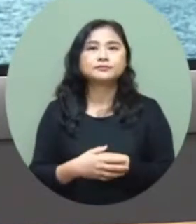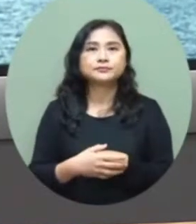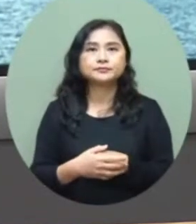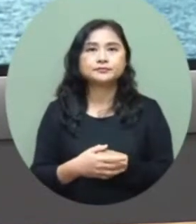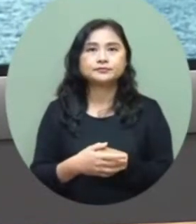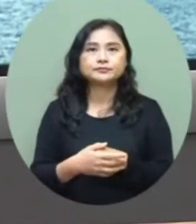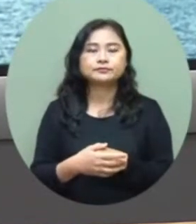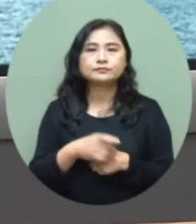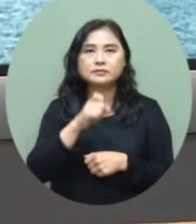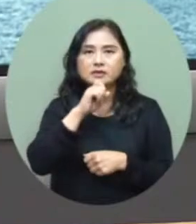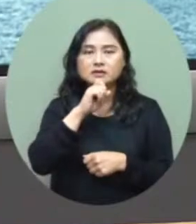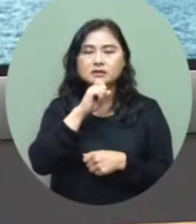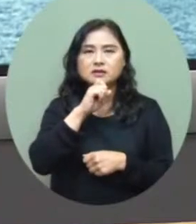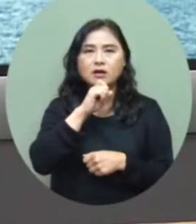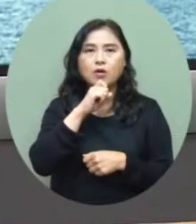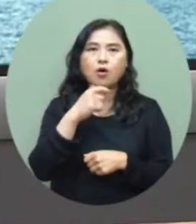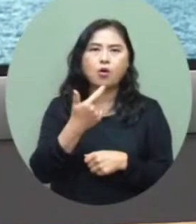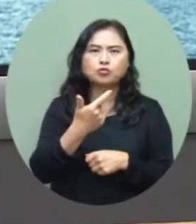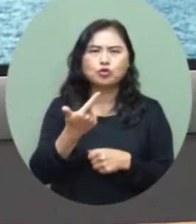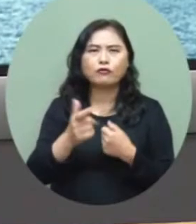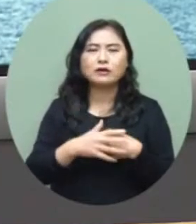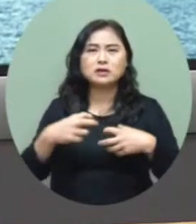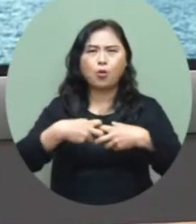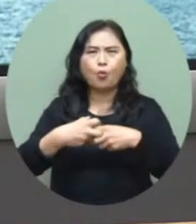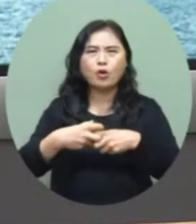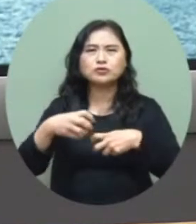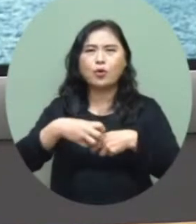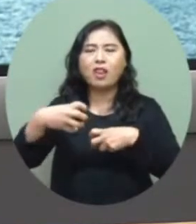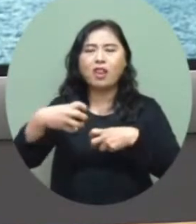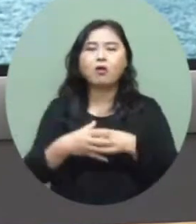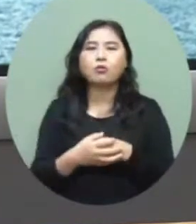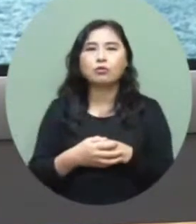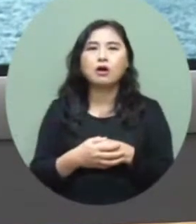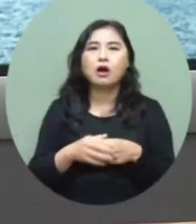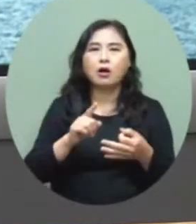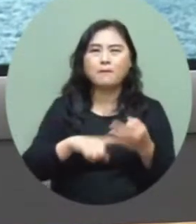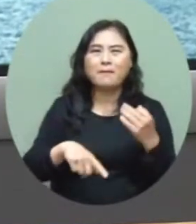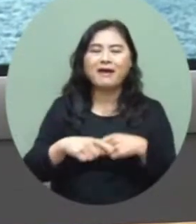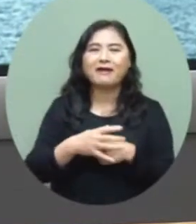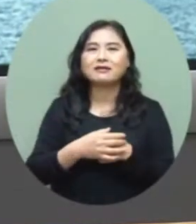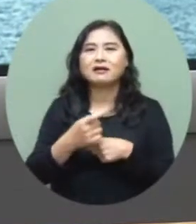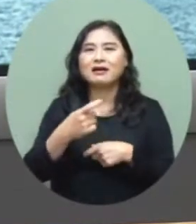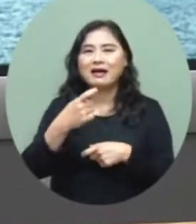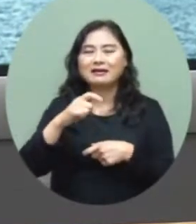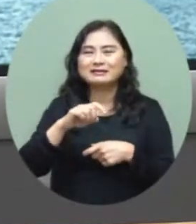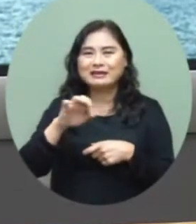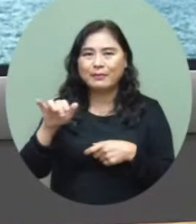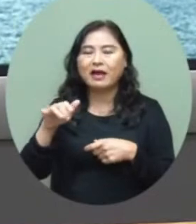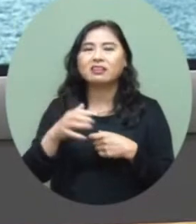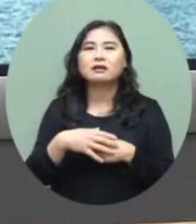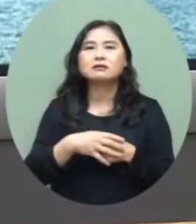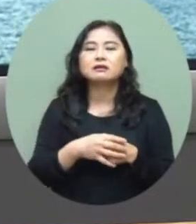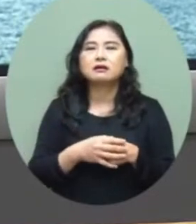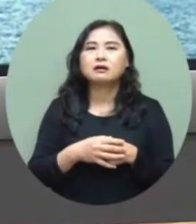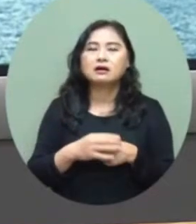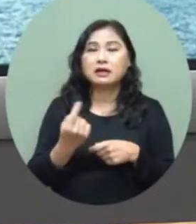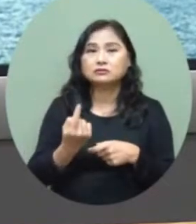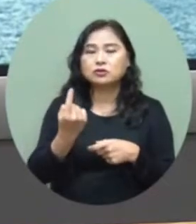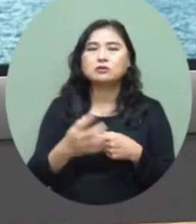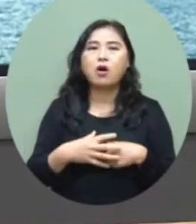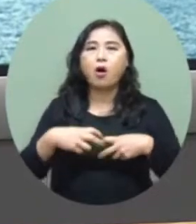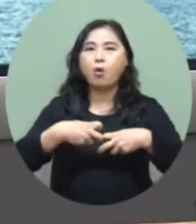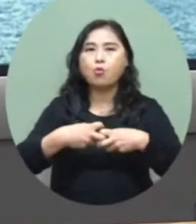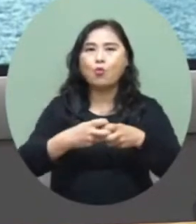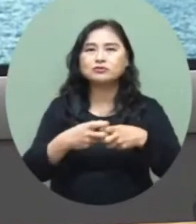of BioNTech jab, and she was suffering from multiple myeloma, and this was